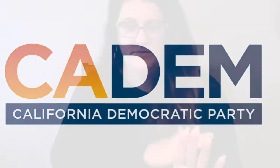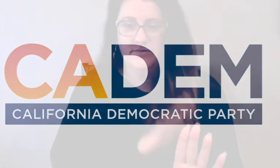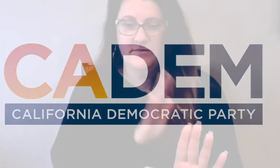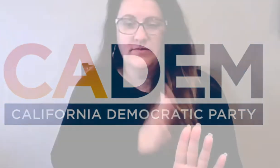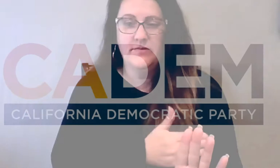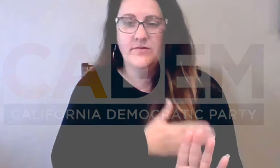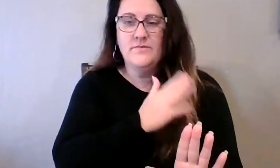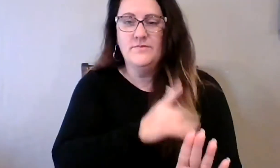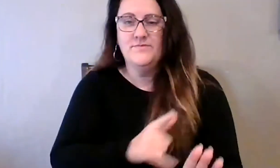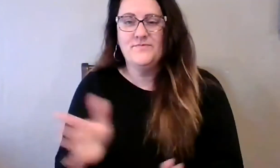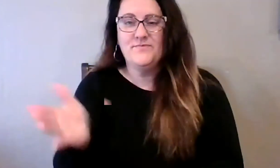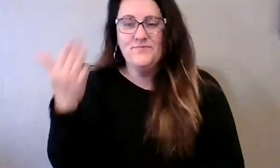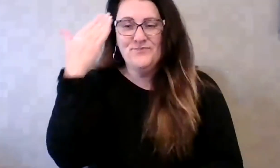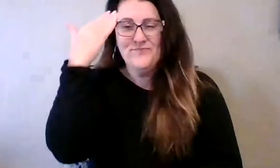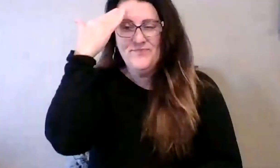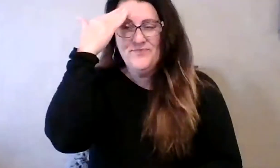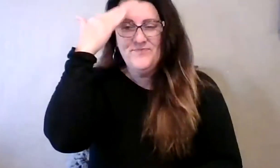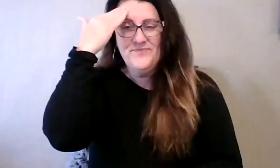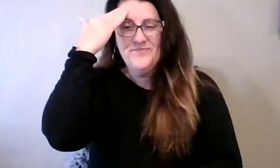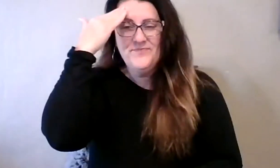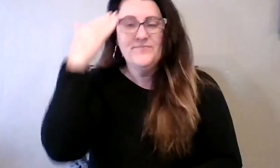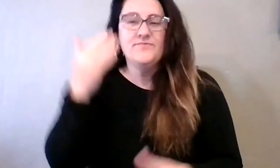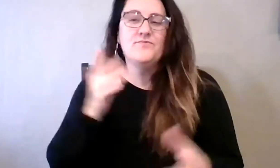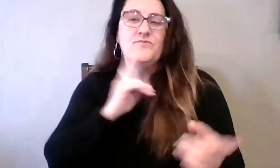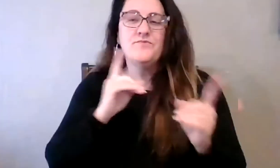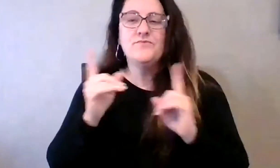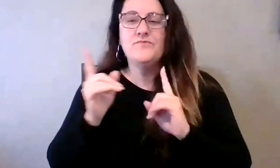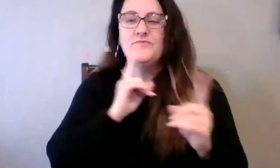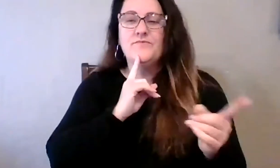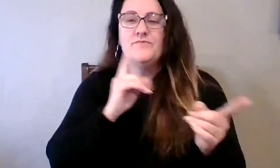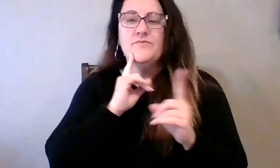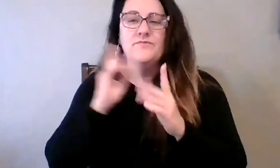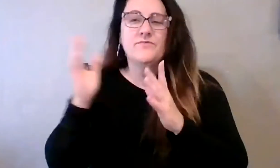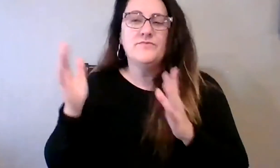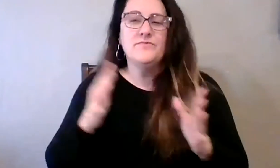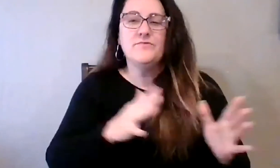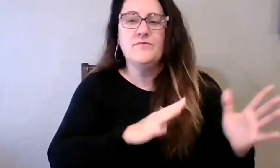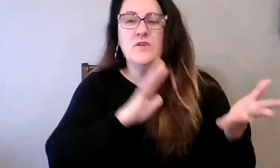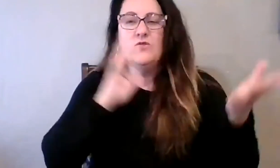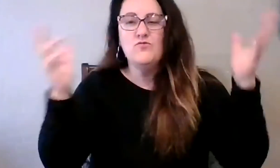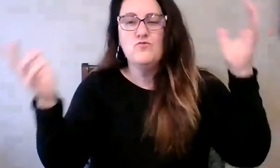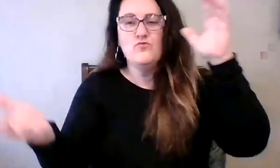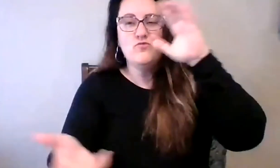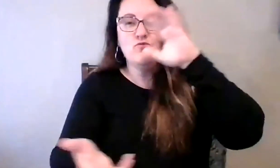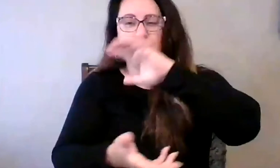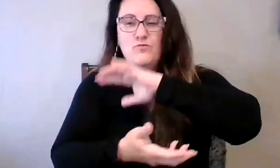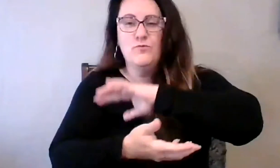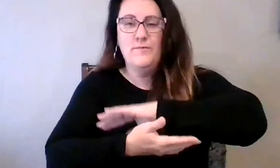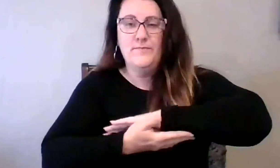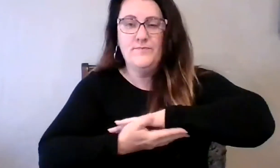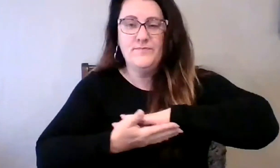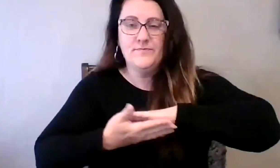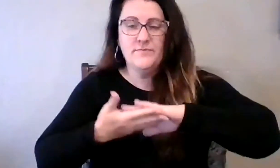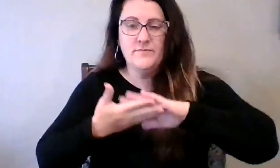Don't you know, they're talking about a revolution. Sounds whisper.